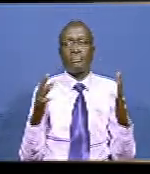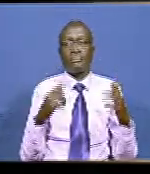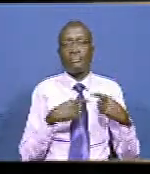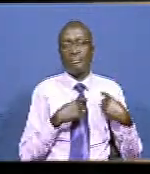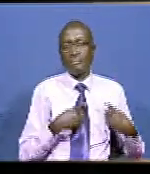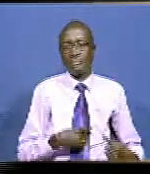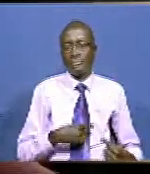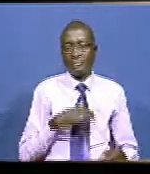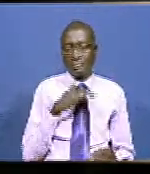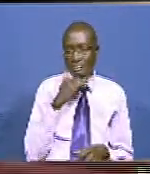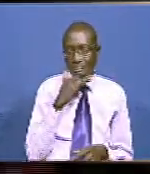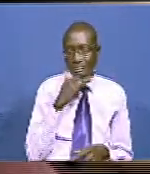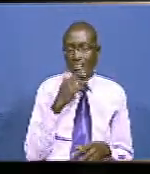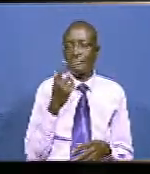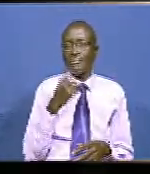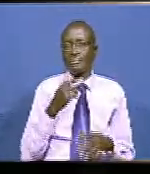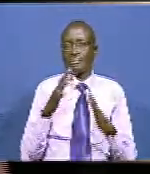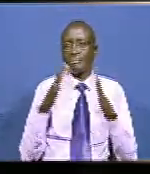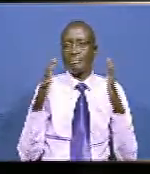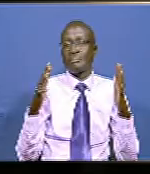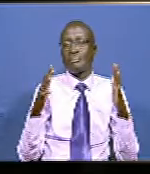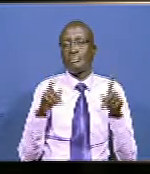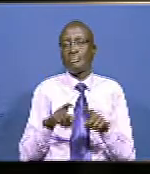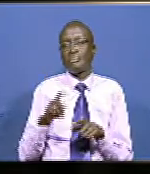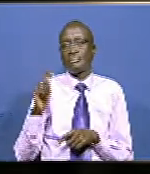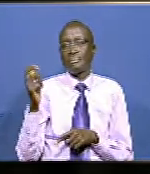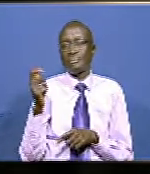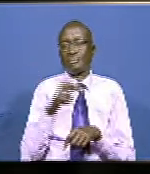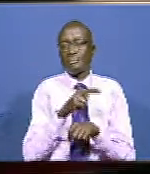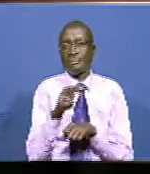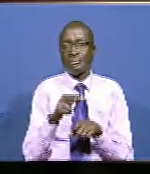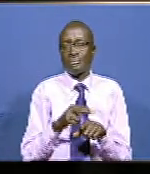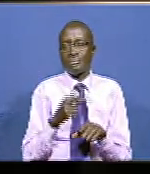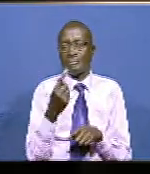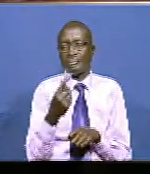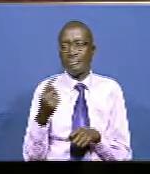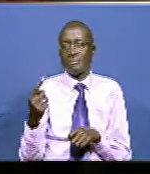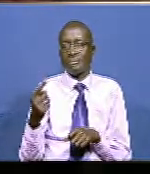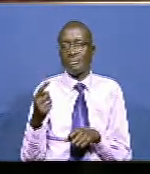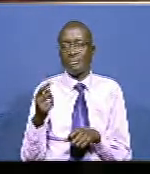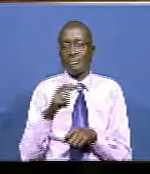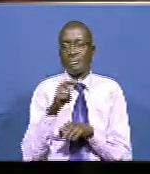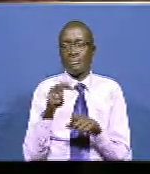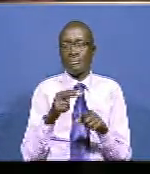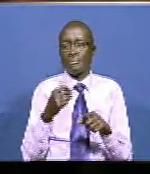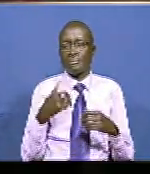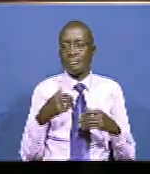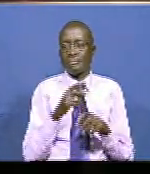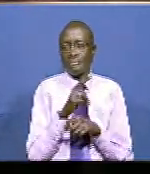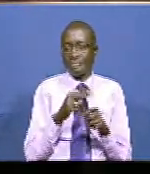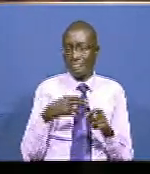yetu. Tunadai kukua big people kama prezo wa hii nation. Sikila mta kwa president, weneka tutakuwa na nation.